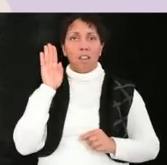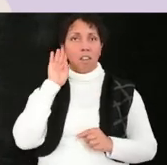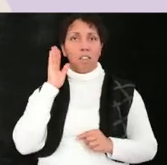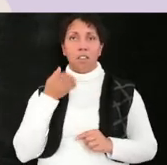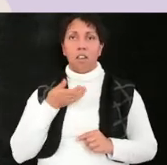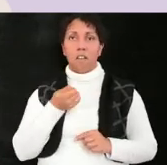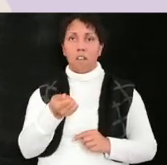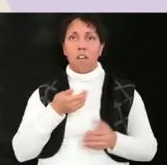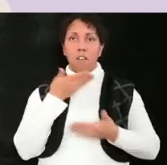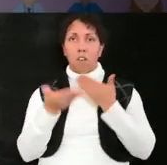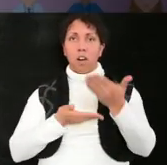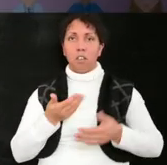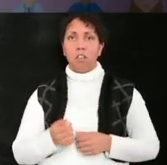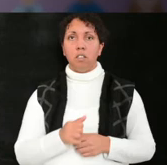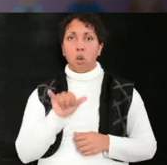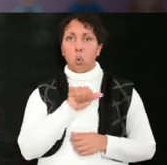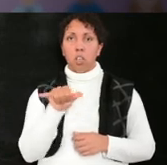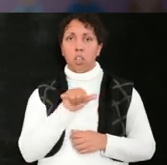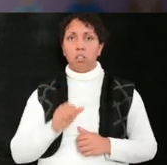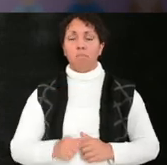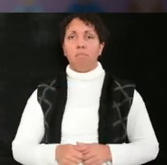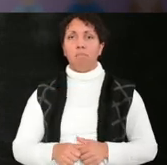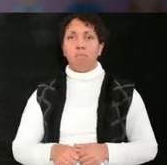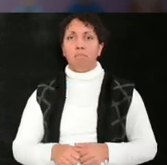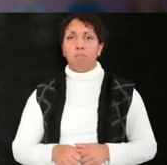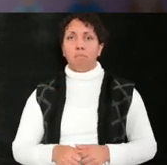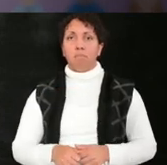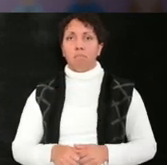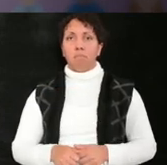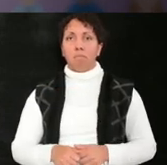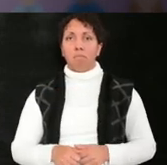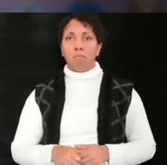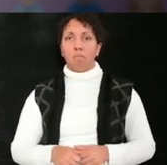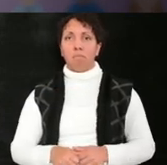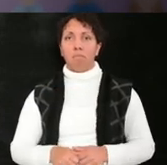Listen to you and give advice.